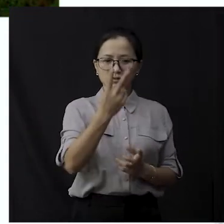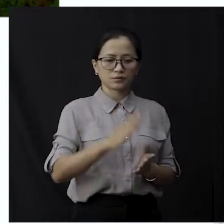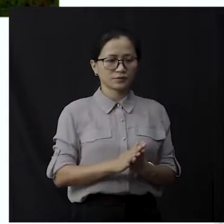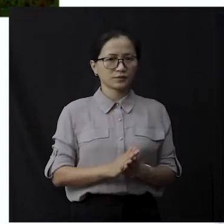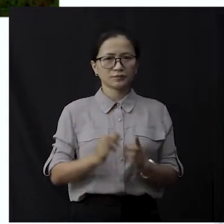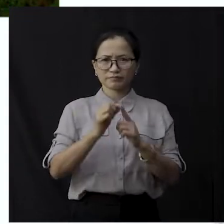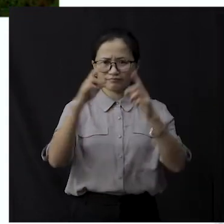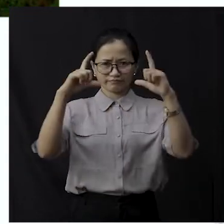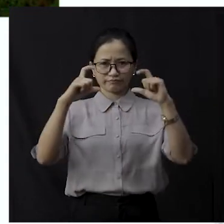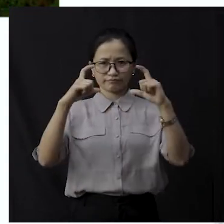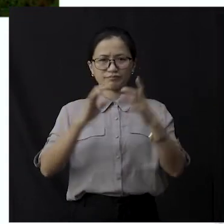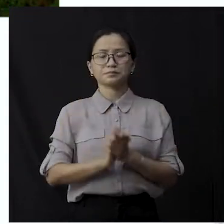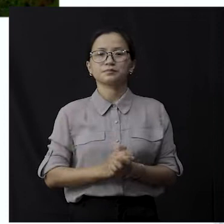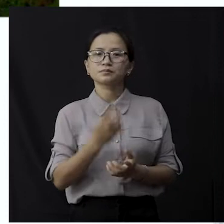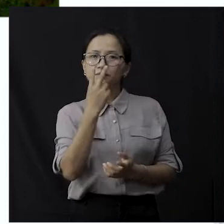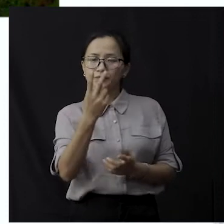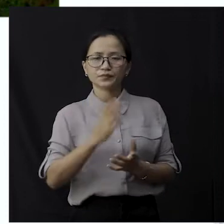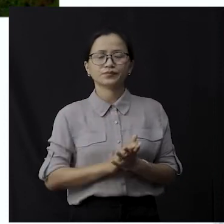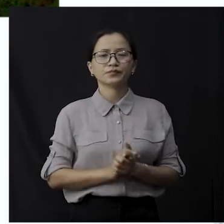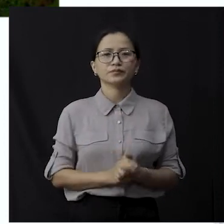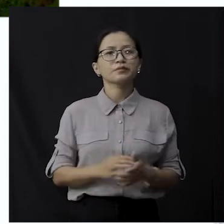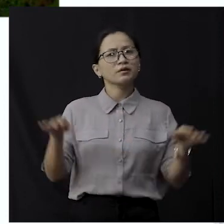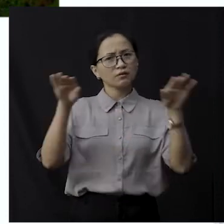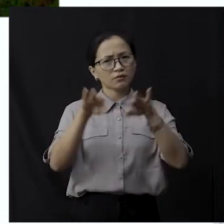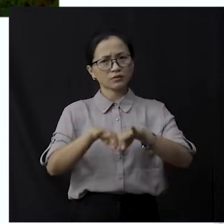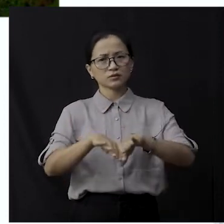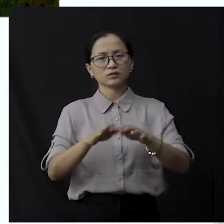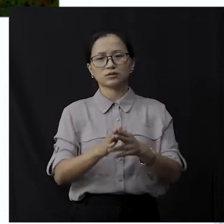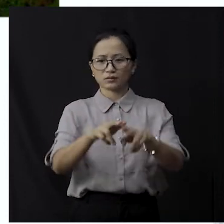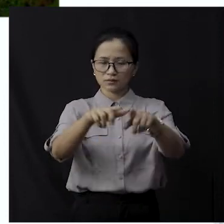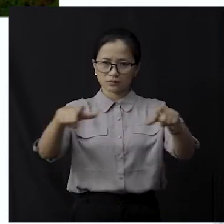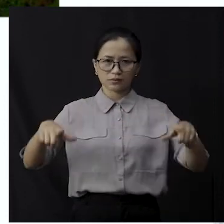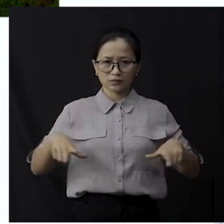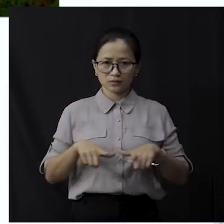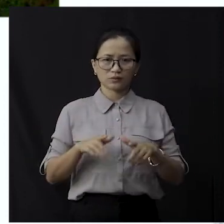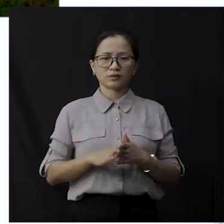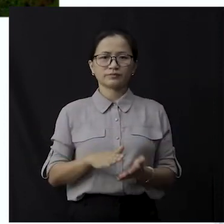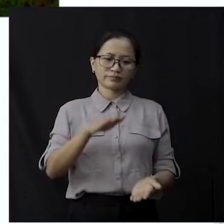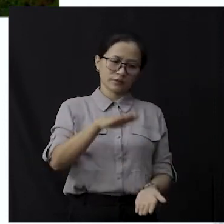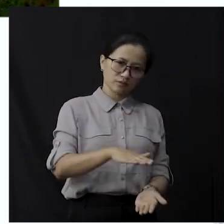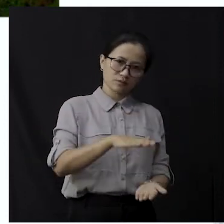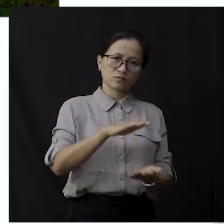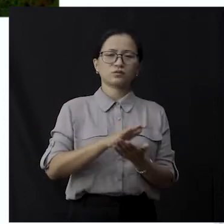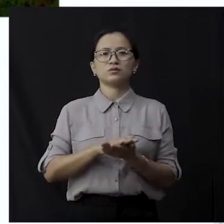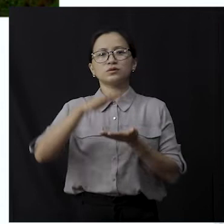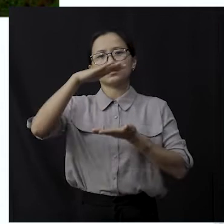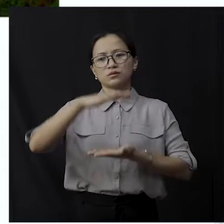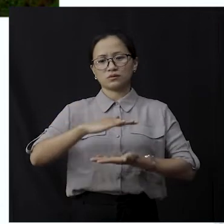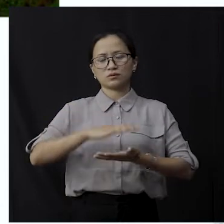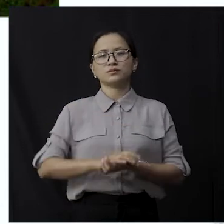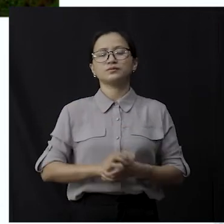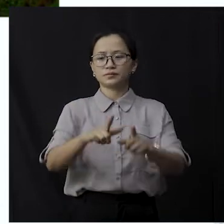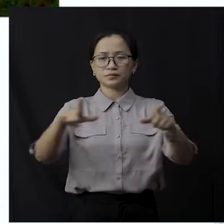valley. So valley it is the land, okay? It is the low land. It is the low